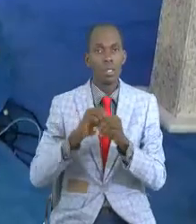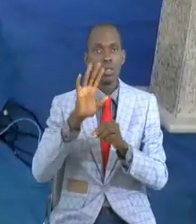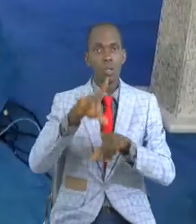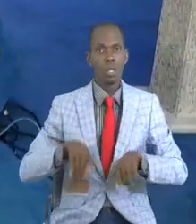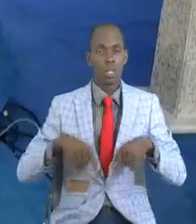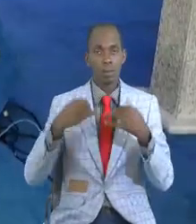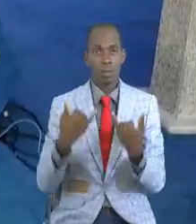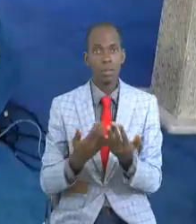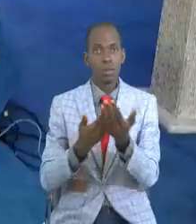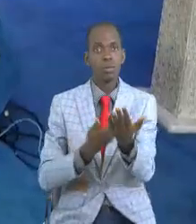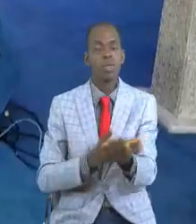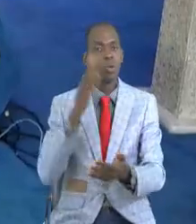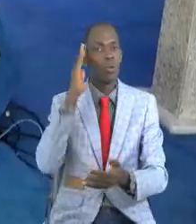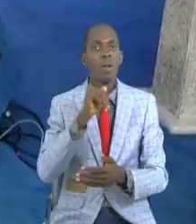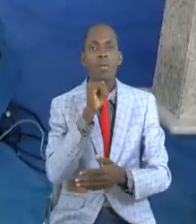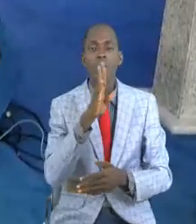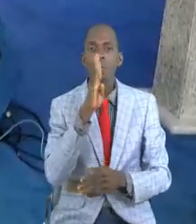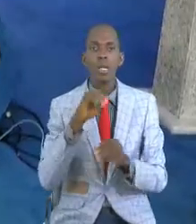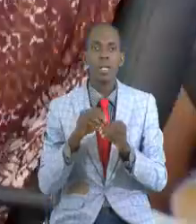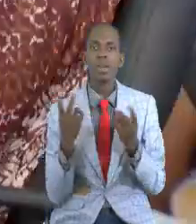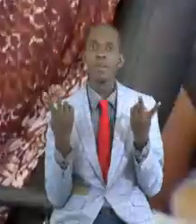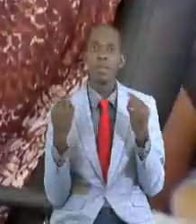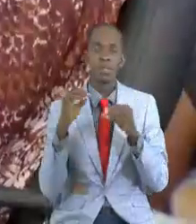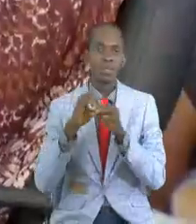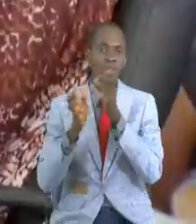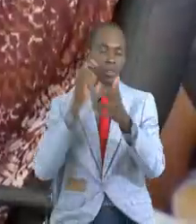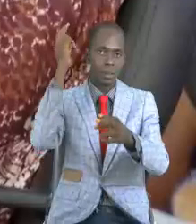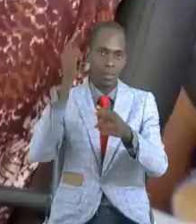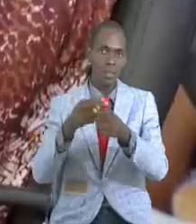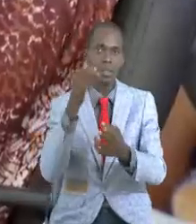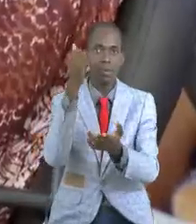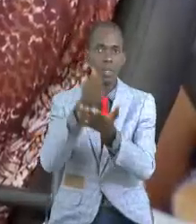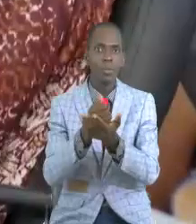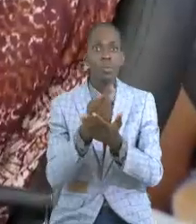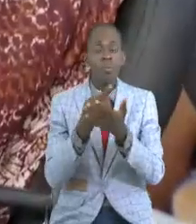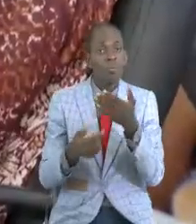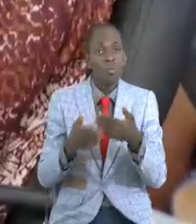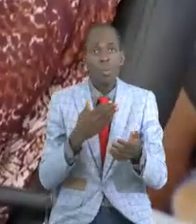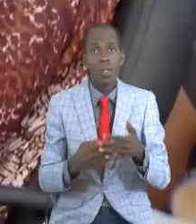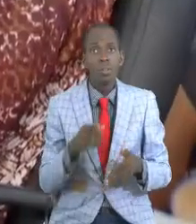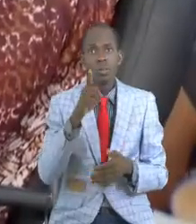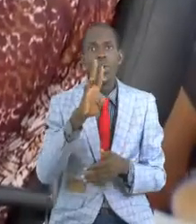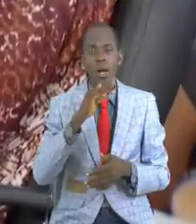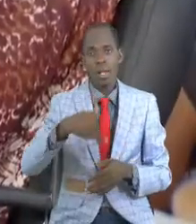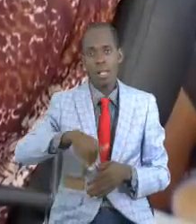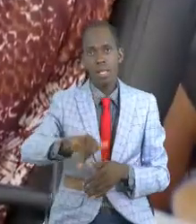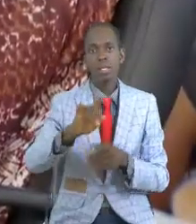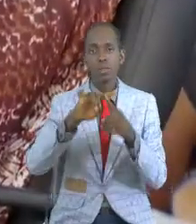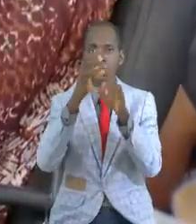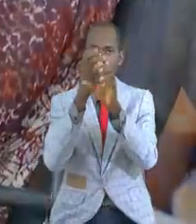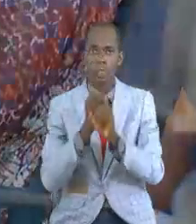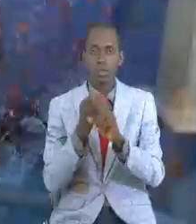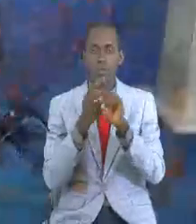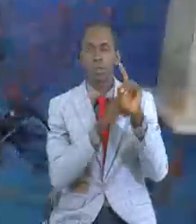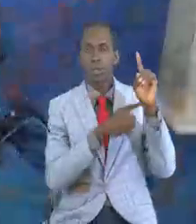morning will not be in vain in Jesus' name. Whatever you're still to receive of the Lord, you're